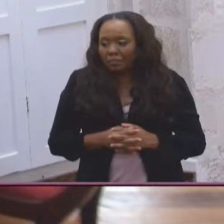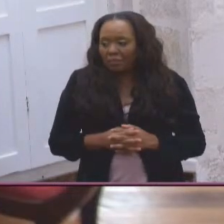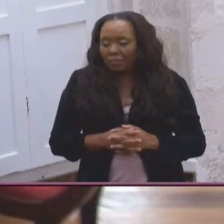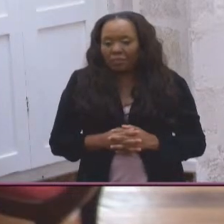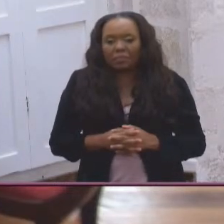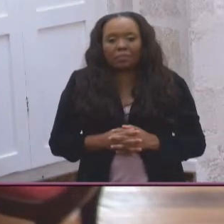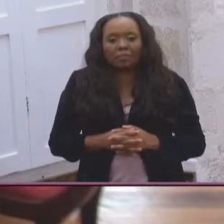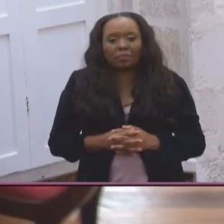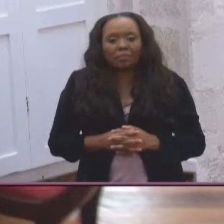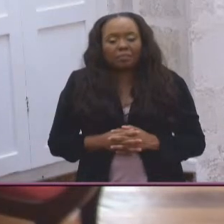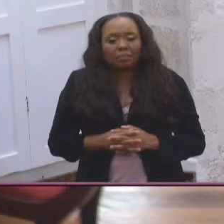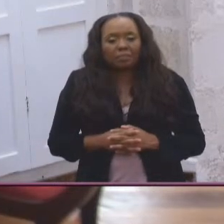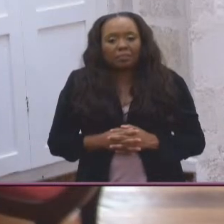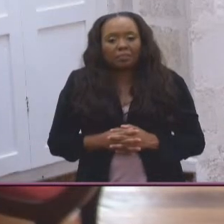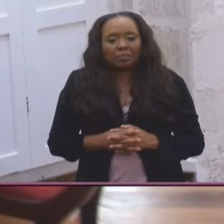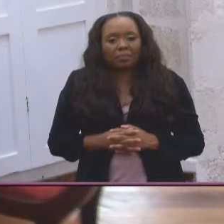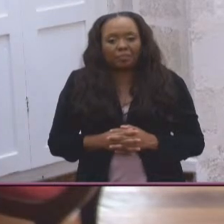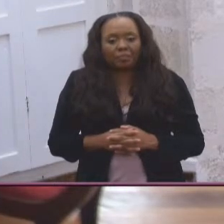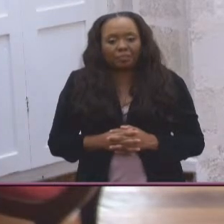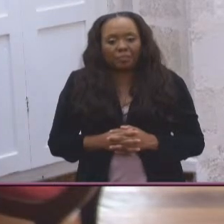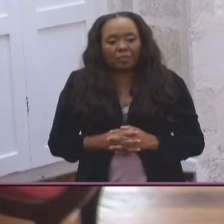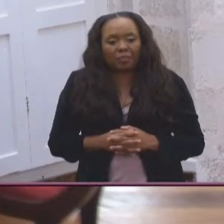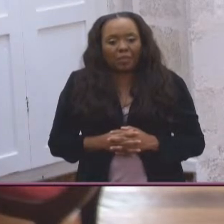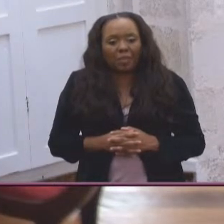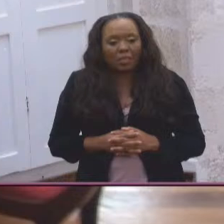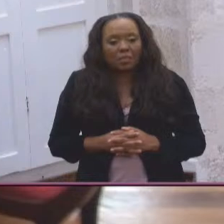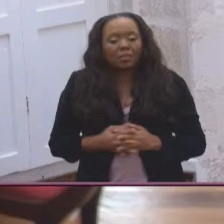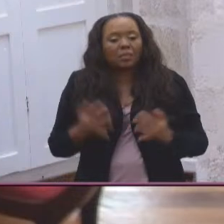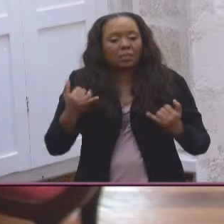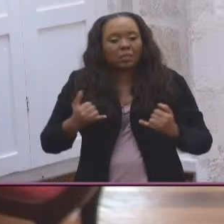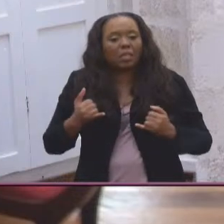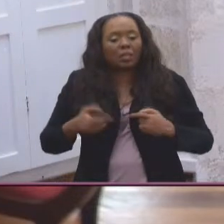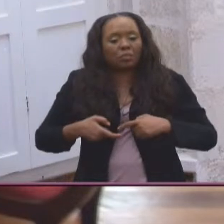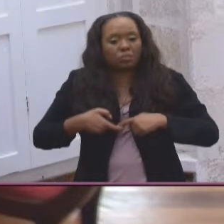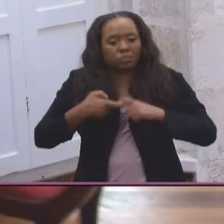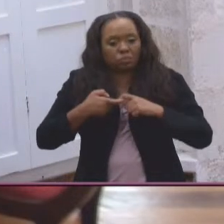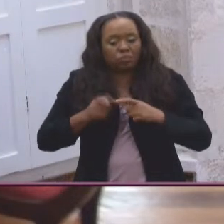The question is that the Honourable Senate do now adjourn